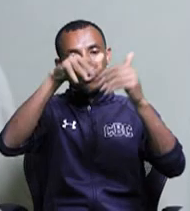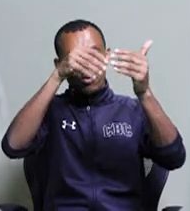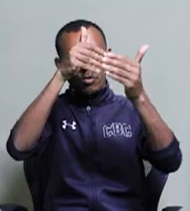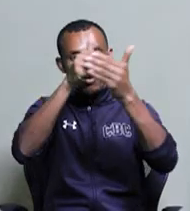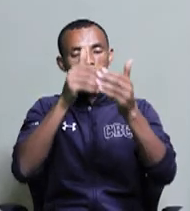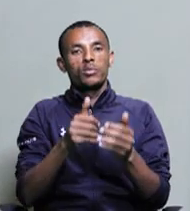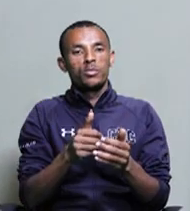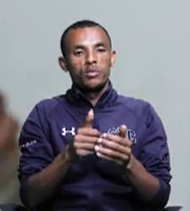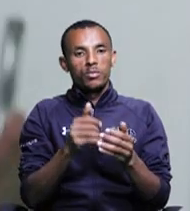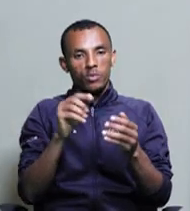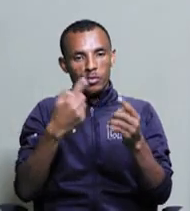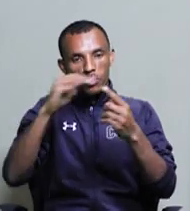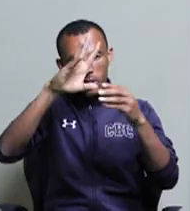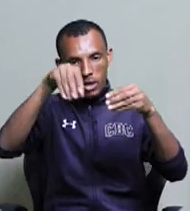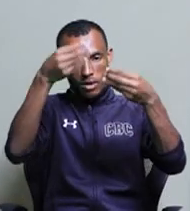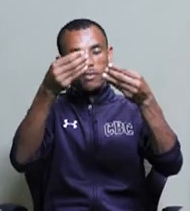conclusions.